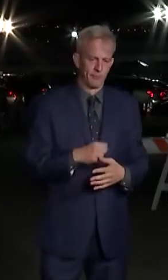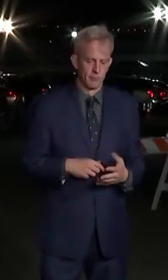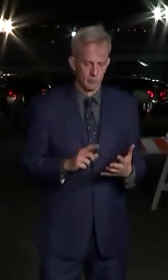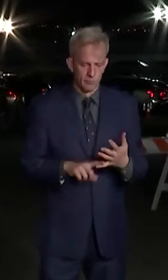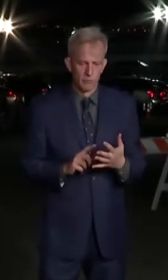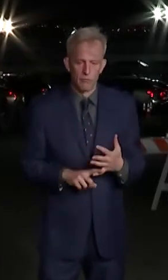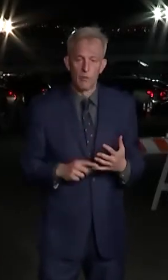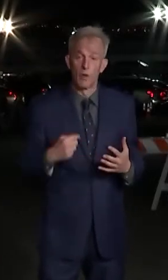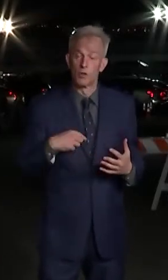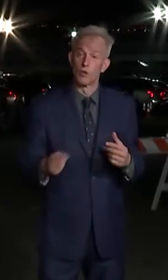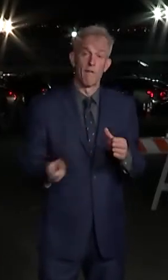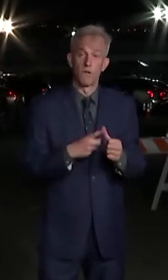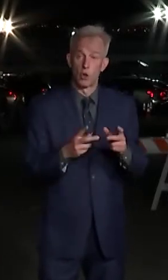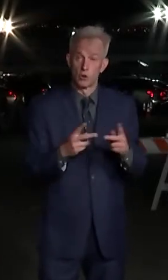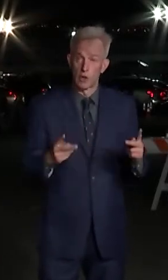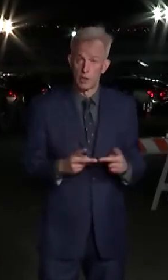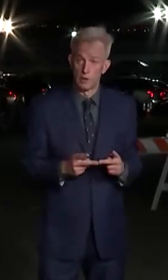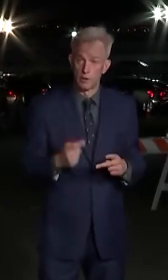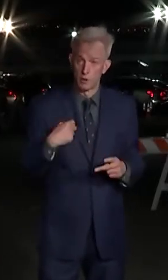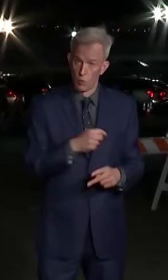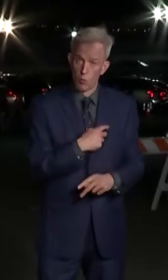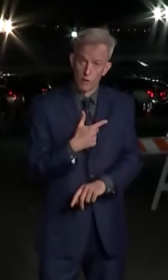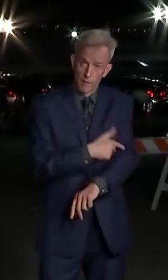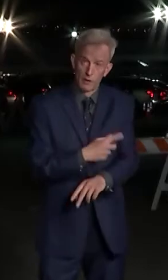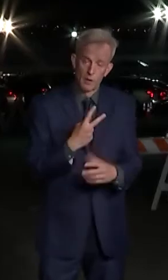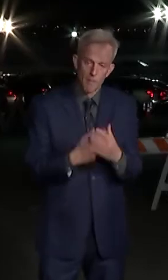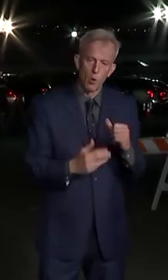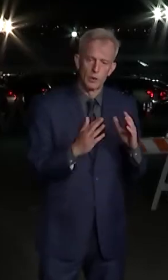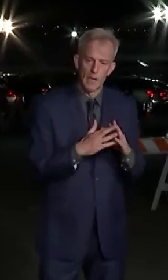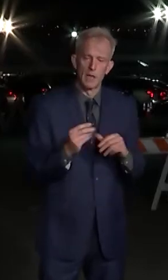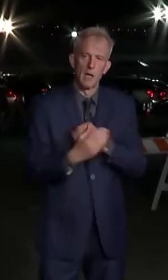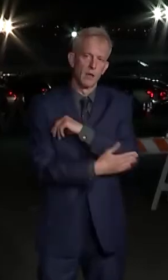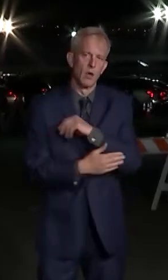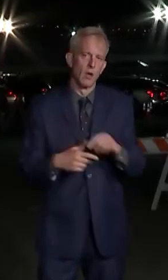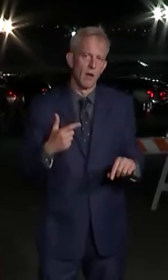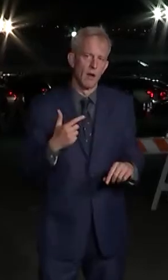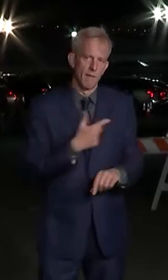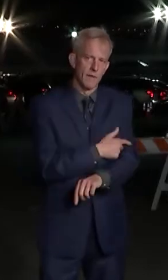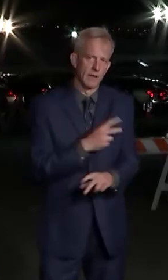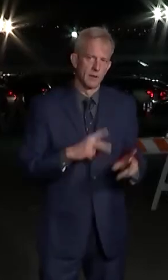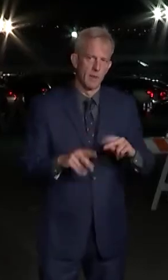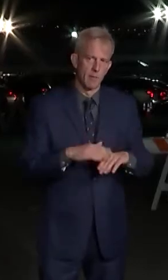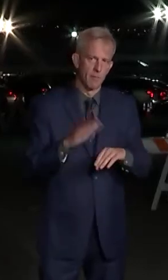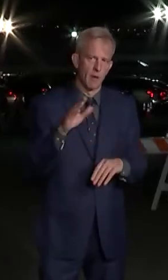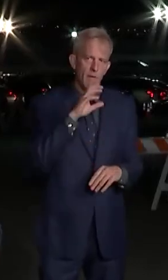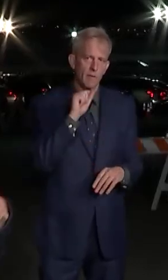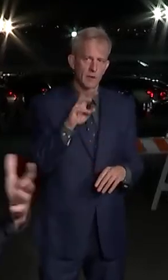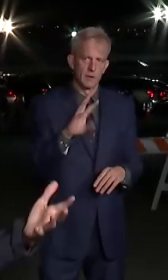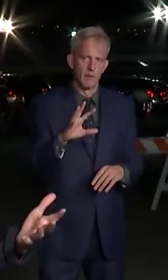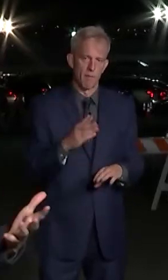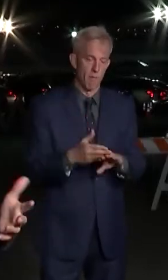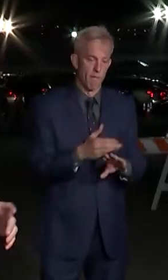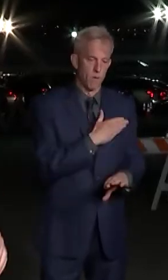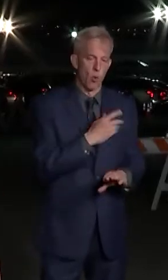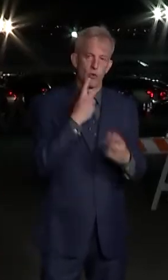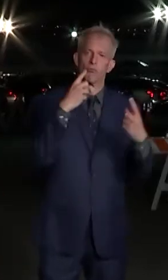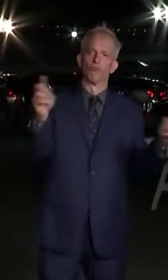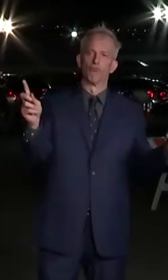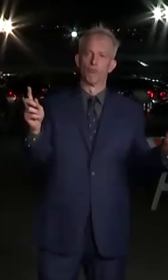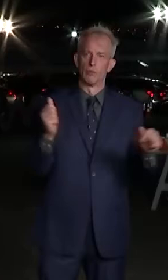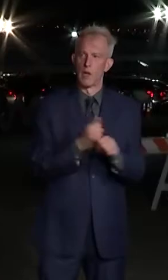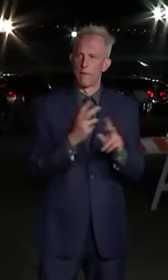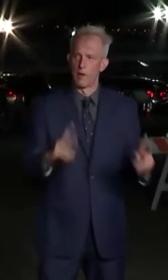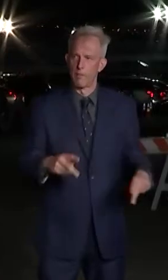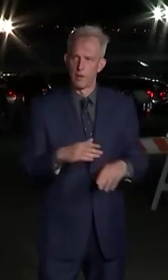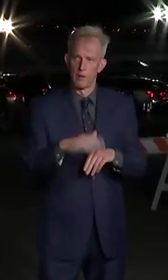We were vaccinating, by the way, both county and city were vaccinating people over 65 before they said everybody over 65 is eligible. And those